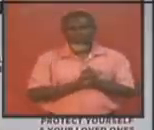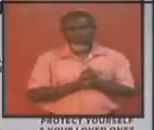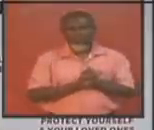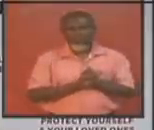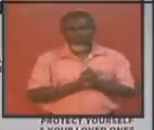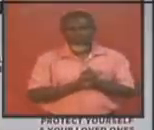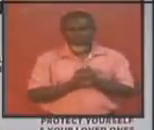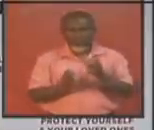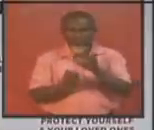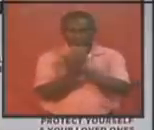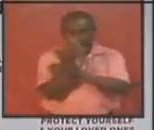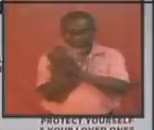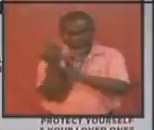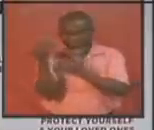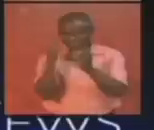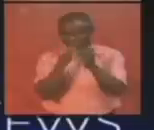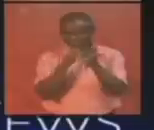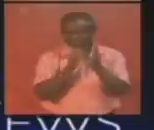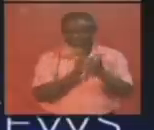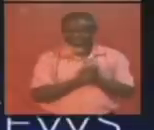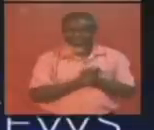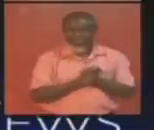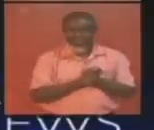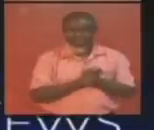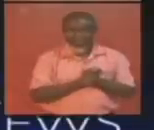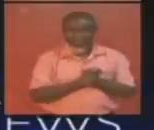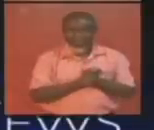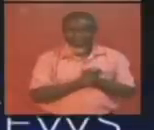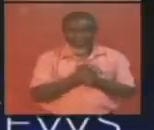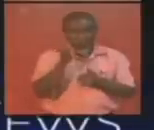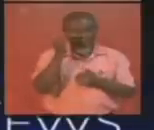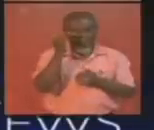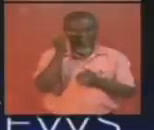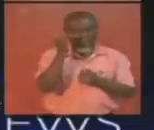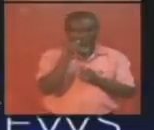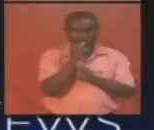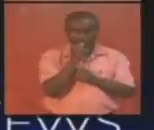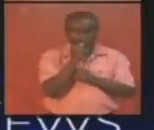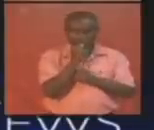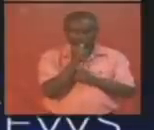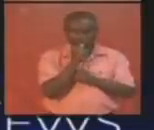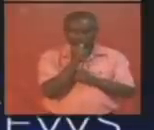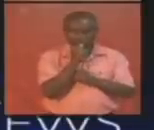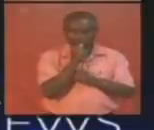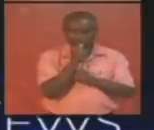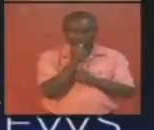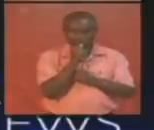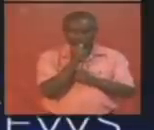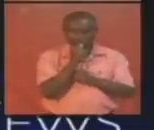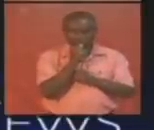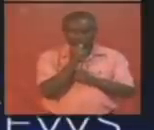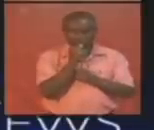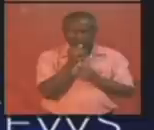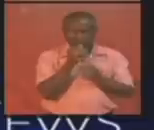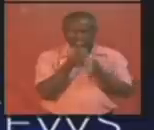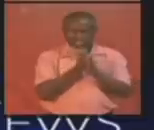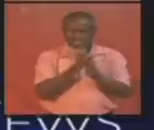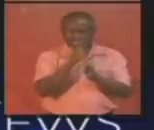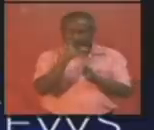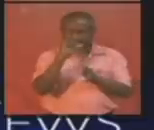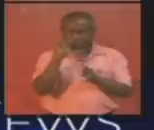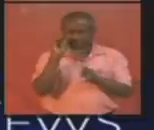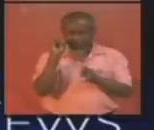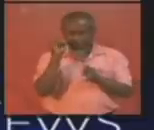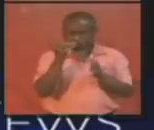Good morning again. I just wanted to follow up with the CMO to the whole issue of the